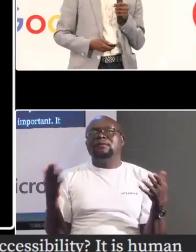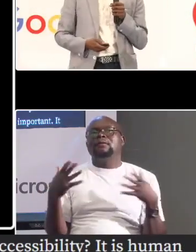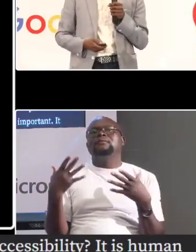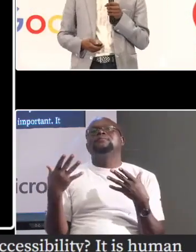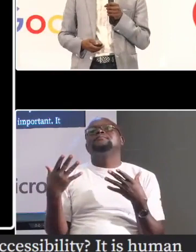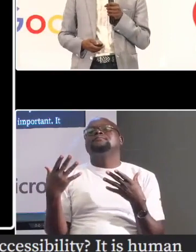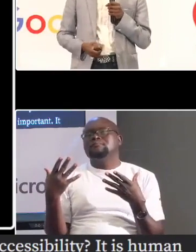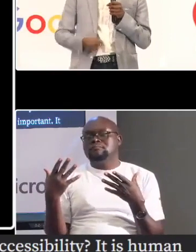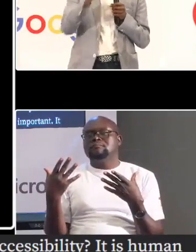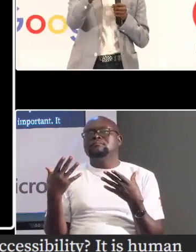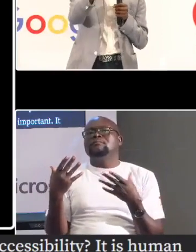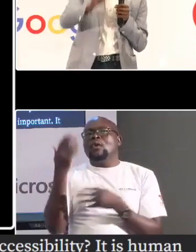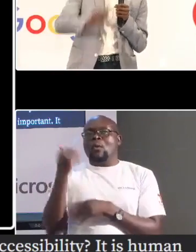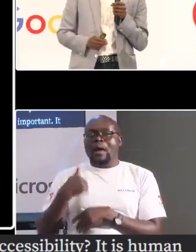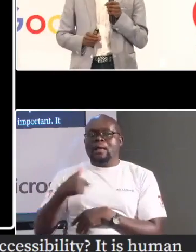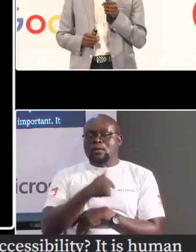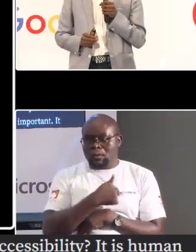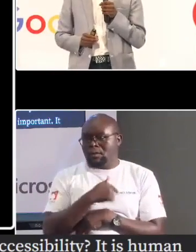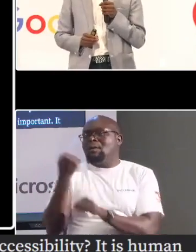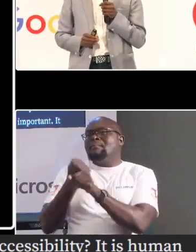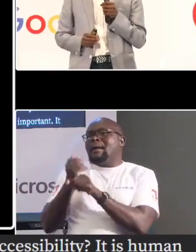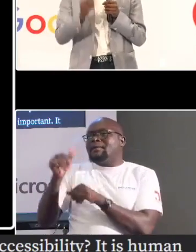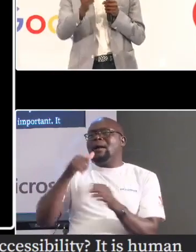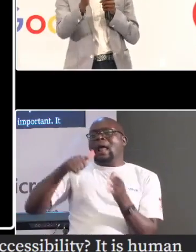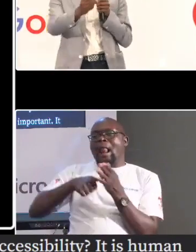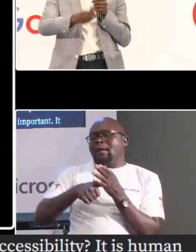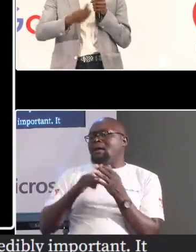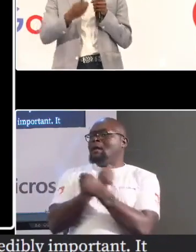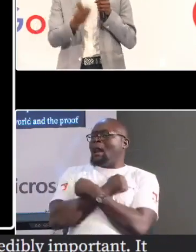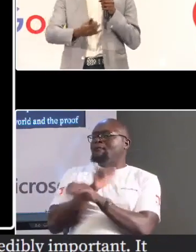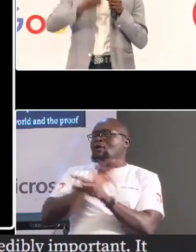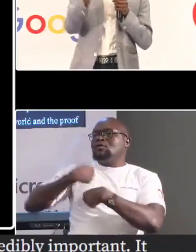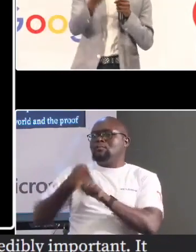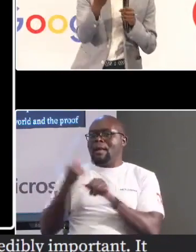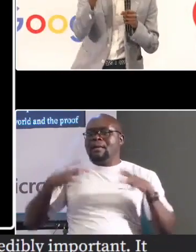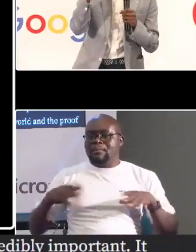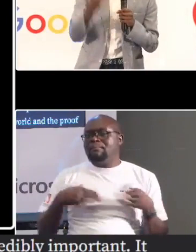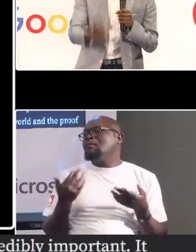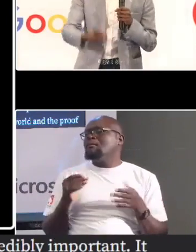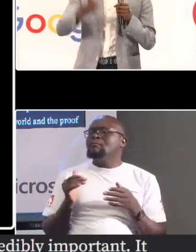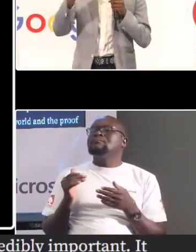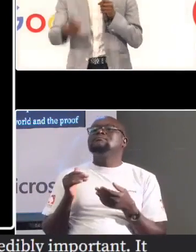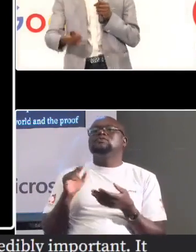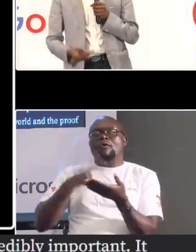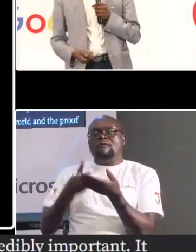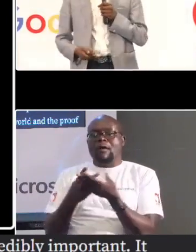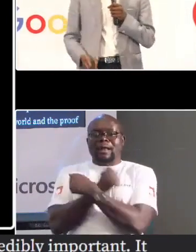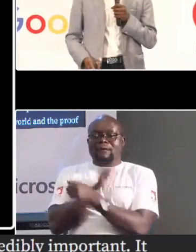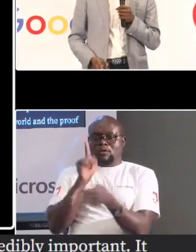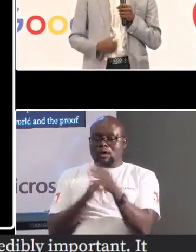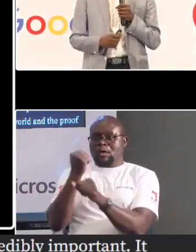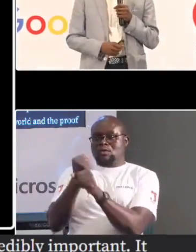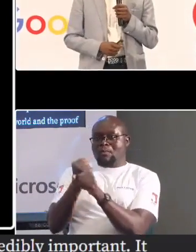is designed. So why should you not make that a love letter? Why should you not make people fall in love with what you